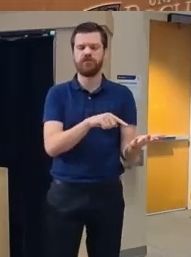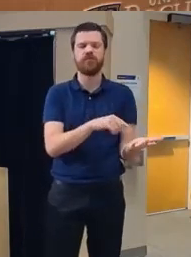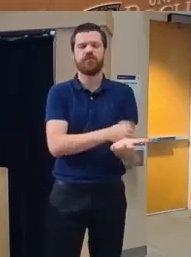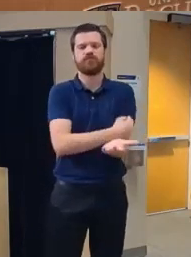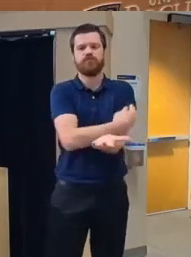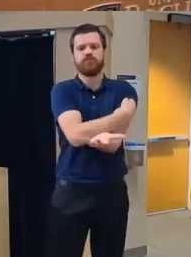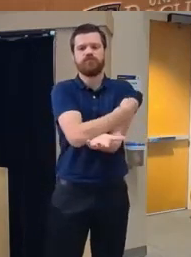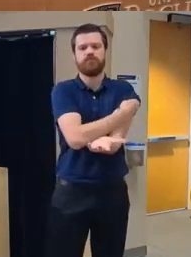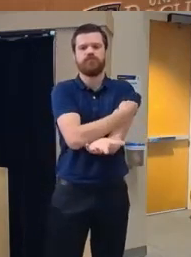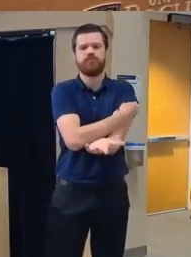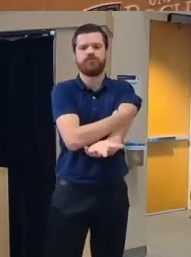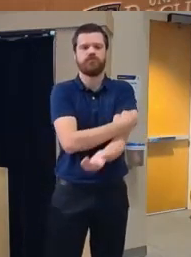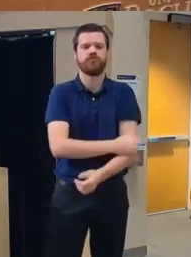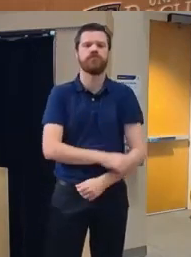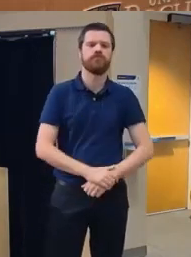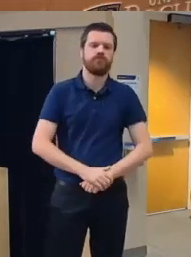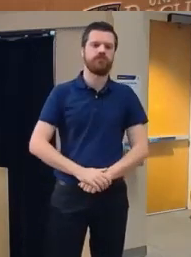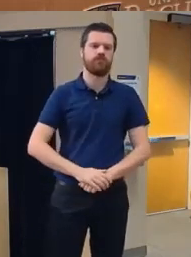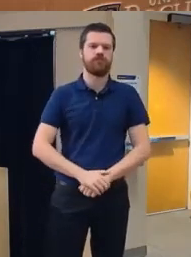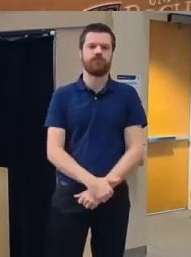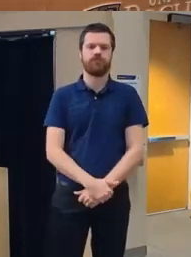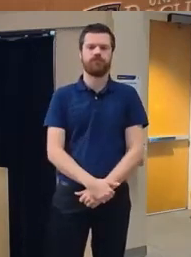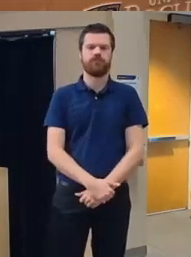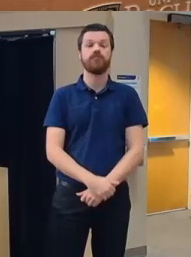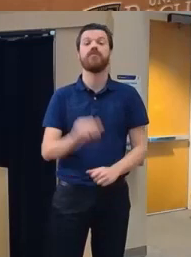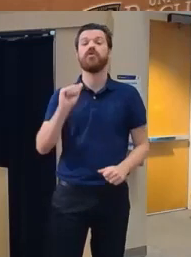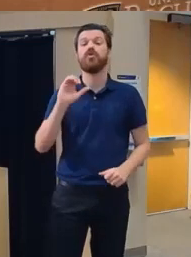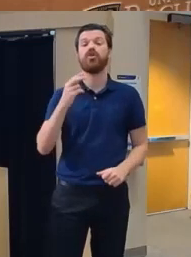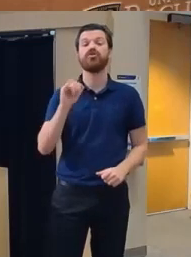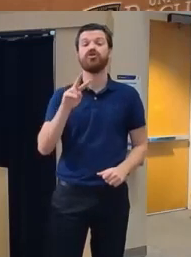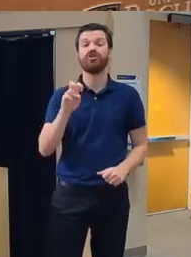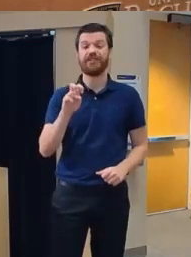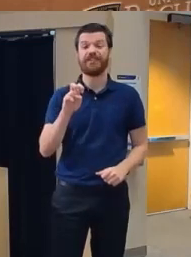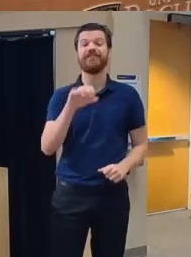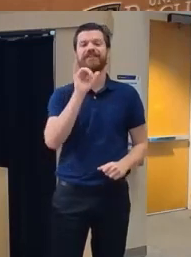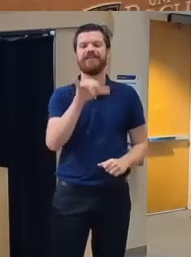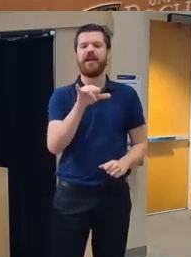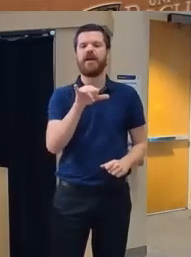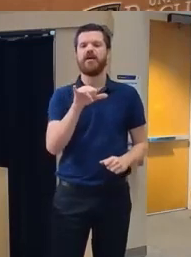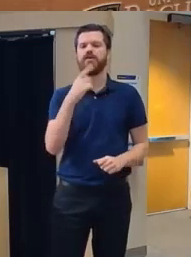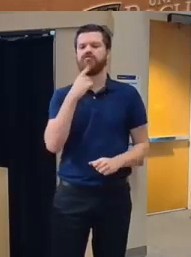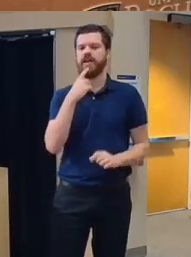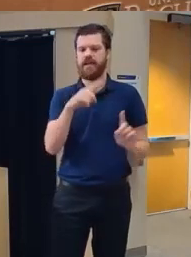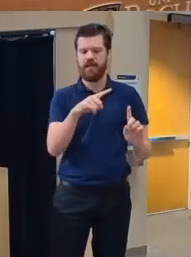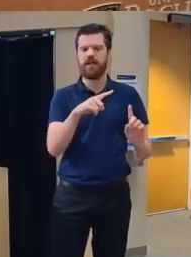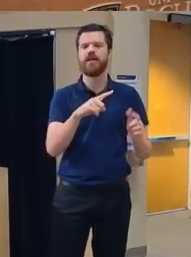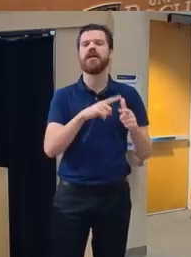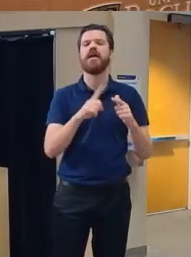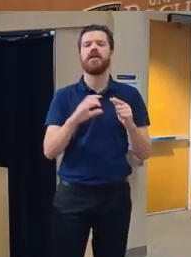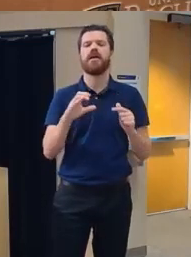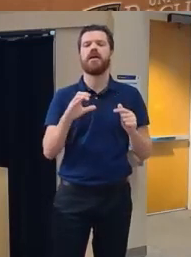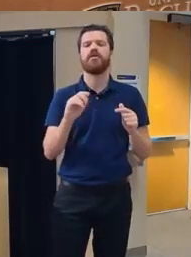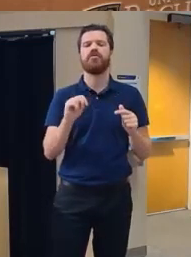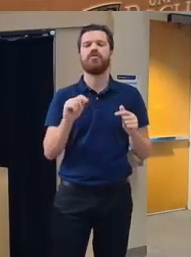is the overlay of the Achieve trial, which is in red, and the dotted is the intervention group, and this line is